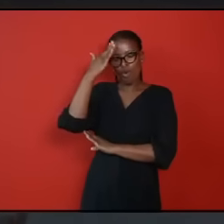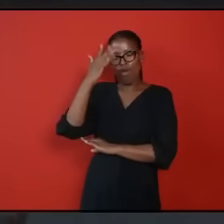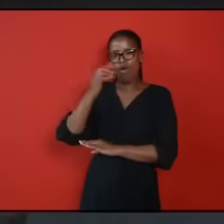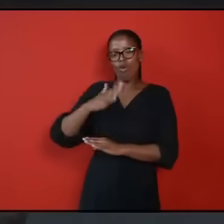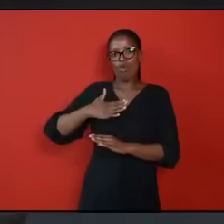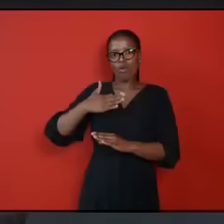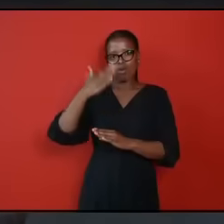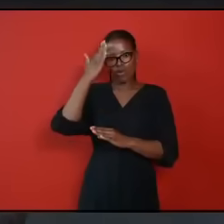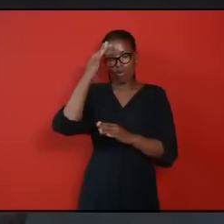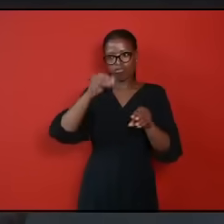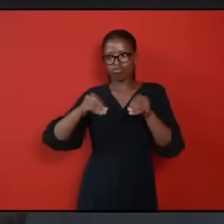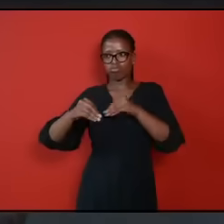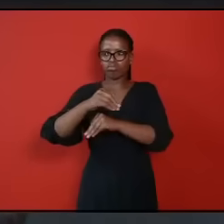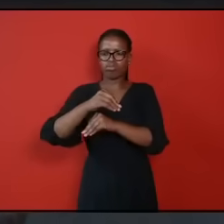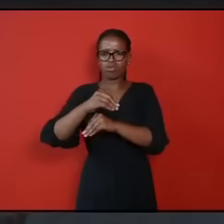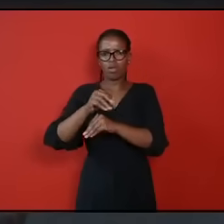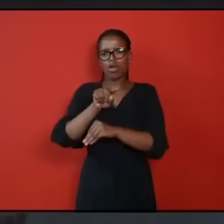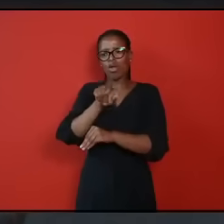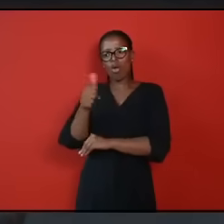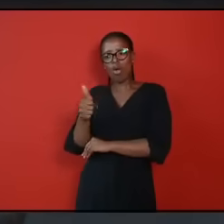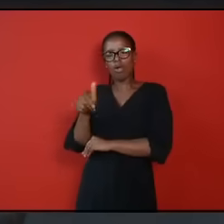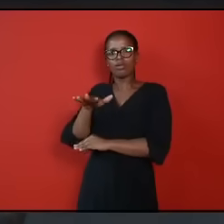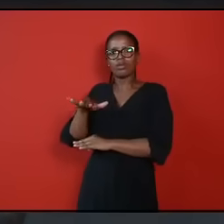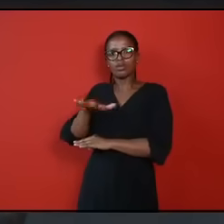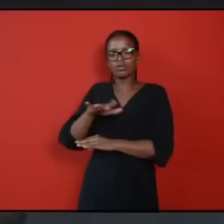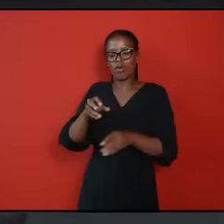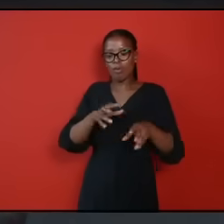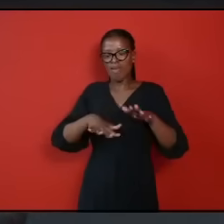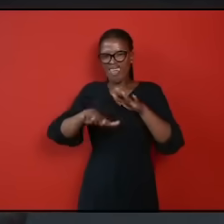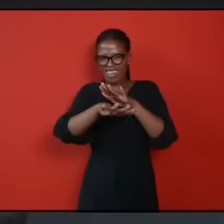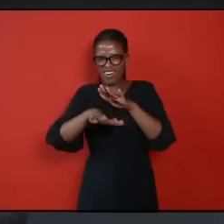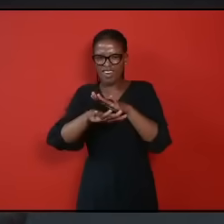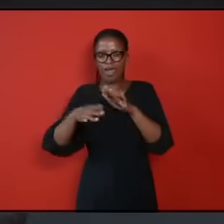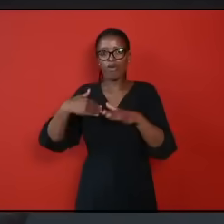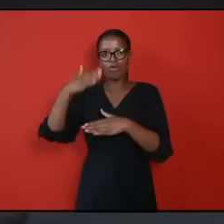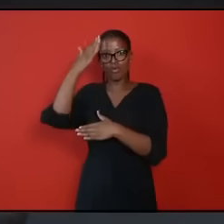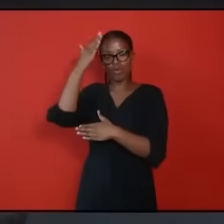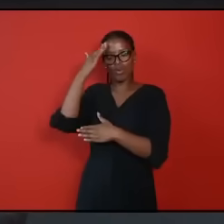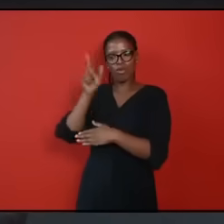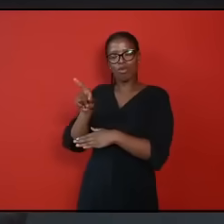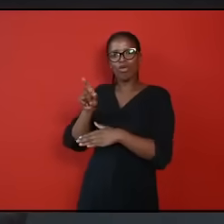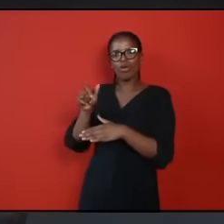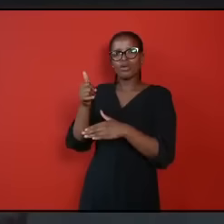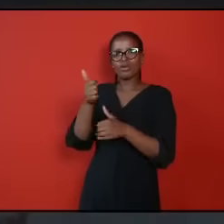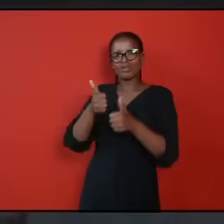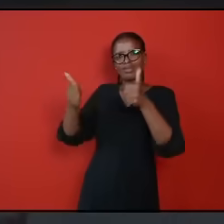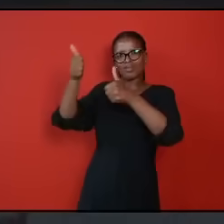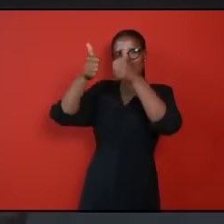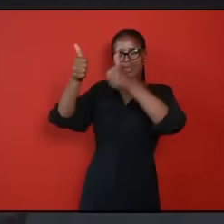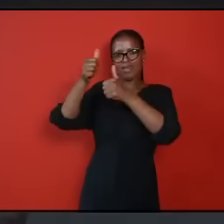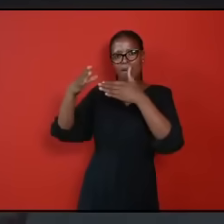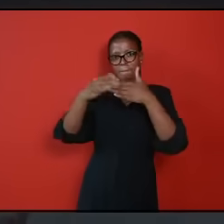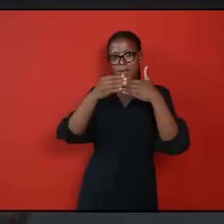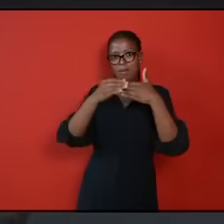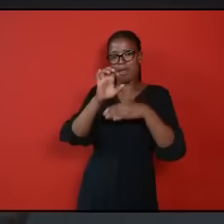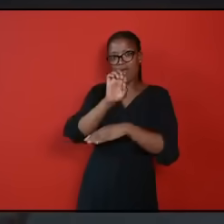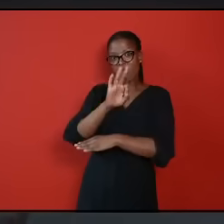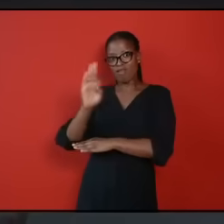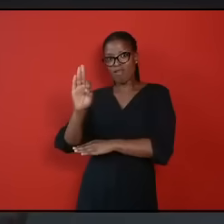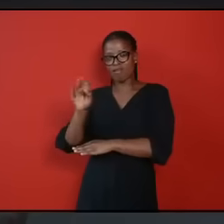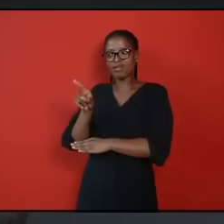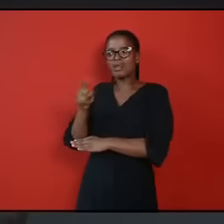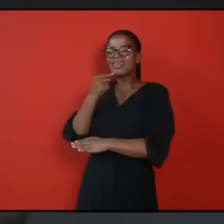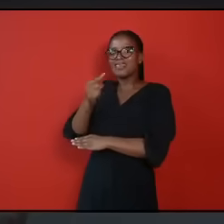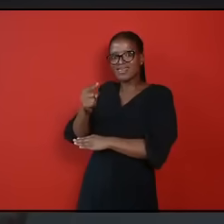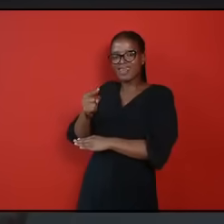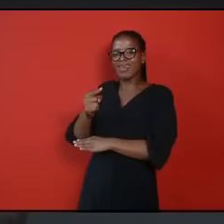place called Moidrai or Malemaville in the area, and a senior member of the EFF in that area has